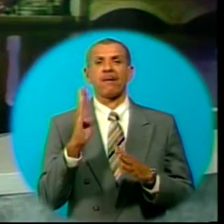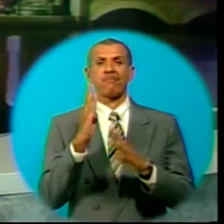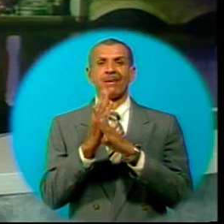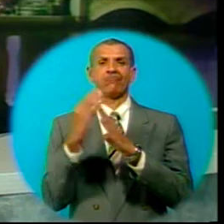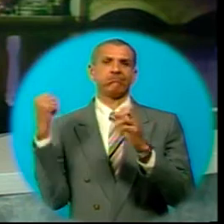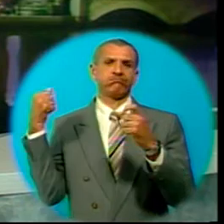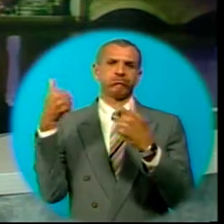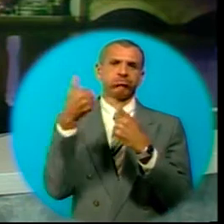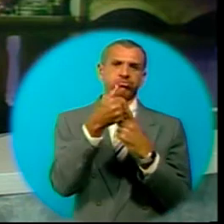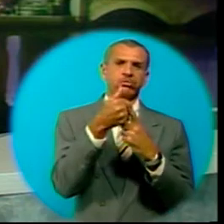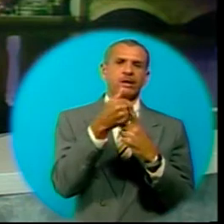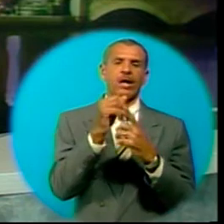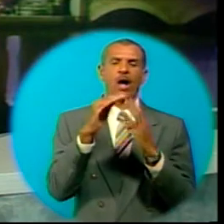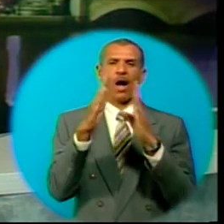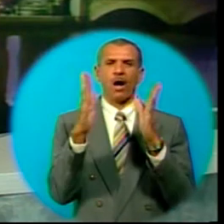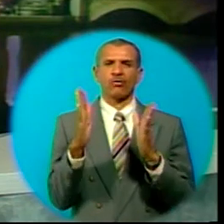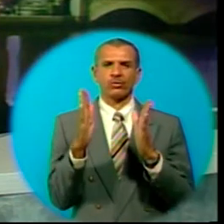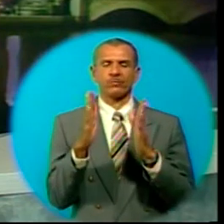into a house on Bay Street.